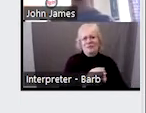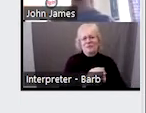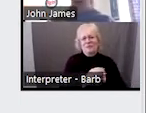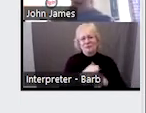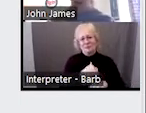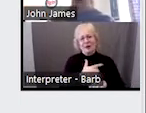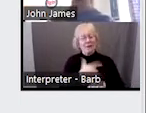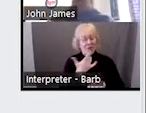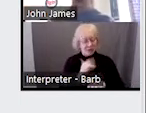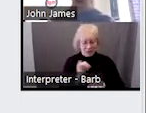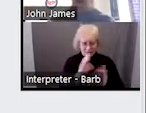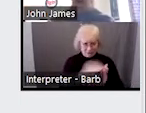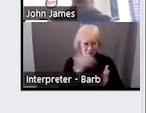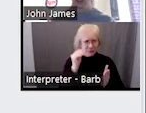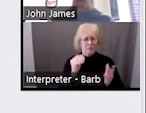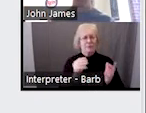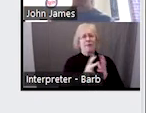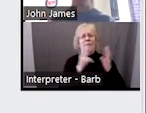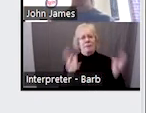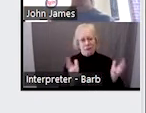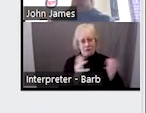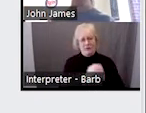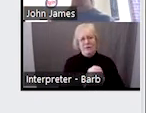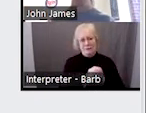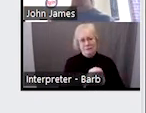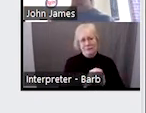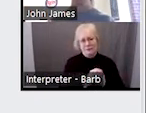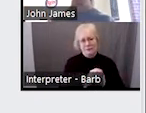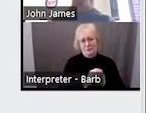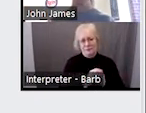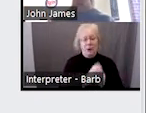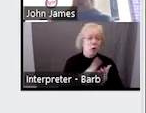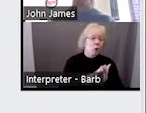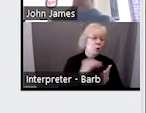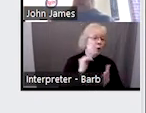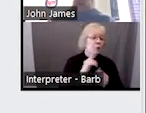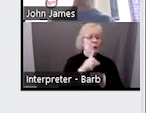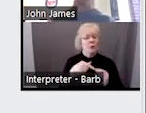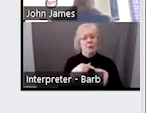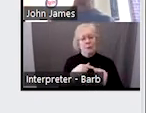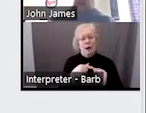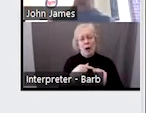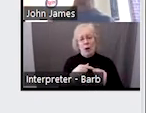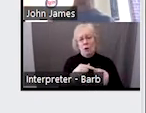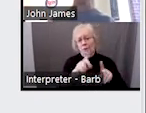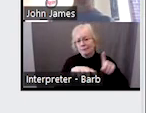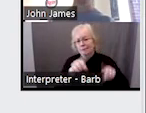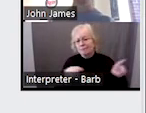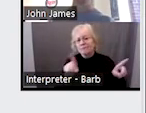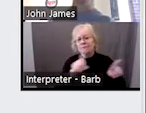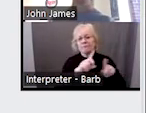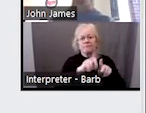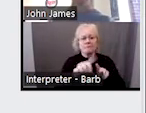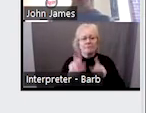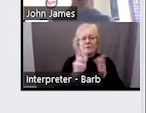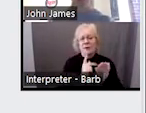I feel like I did learn a lot from that class, because you'd learn about like all the different like programs,